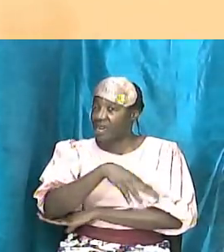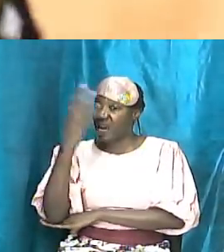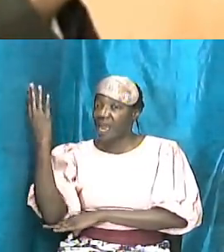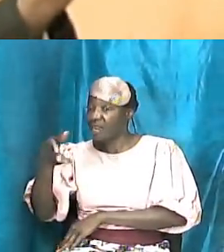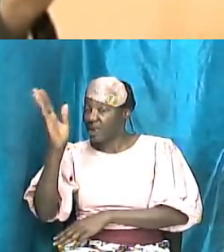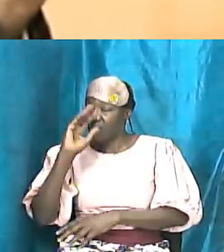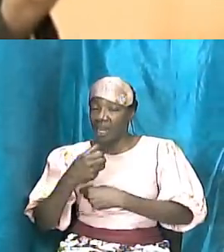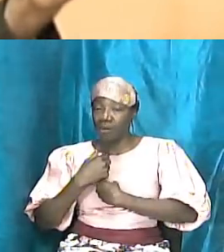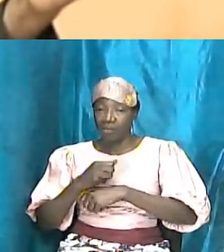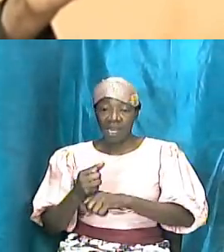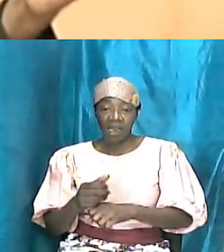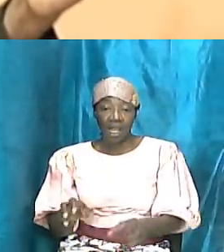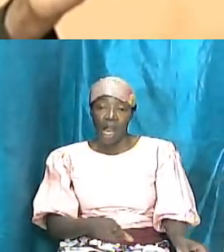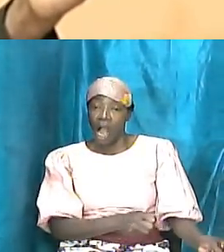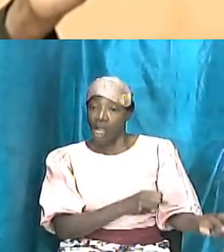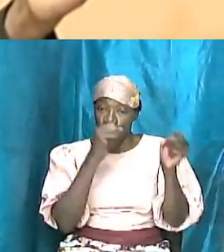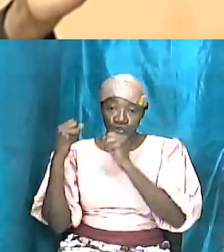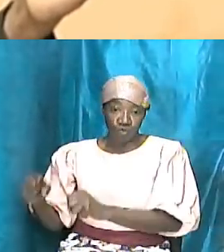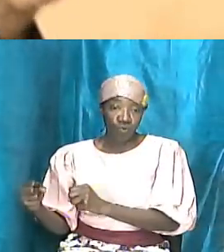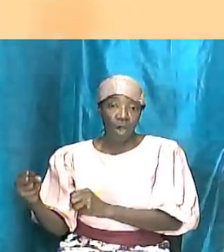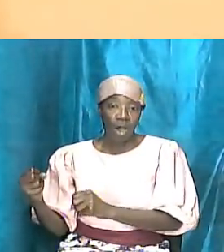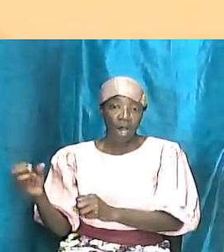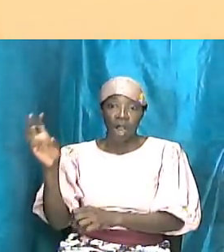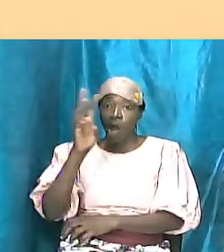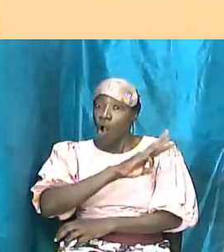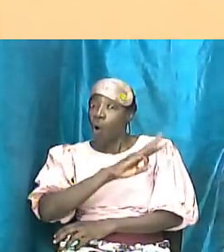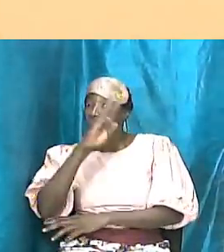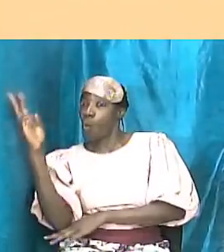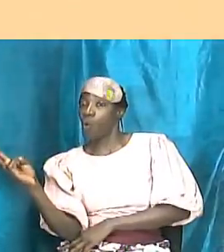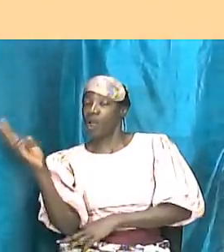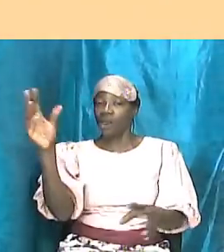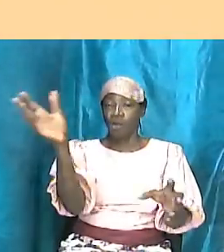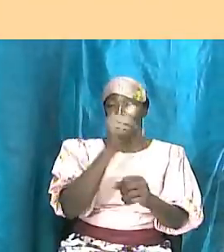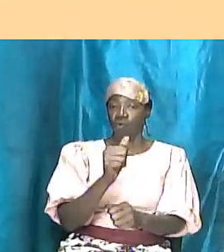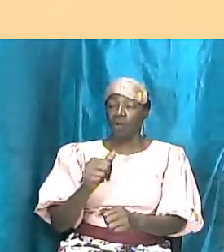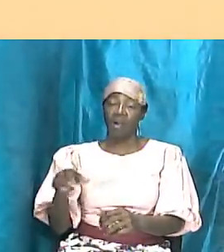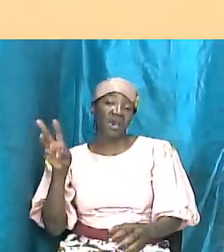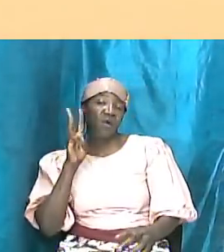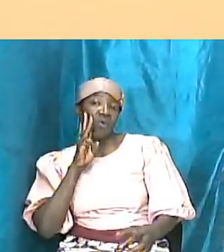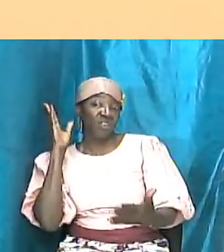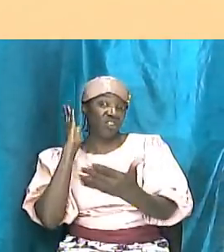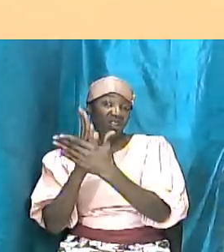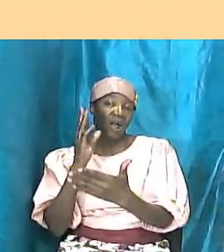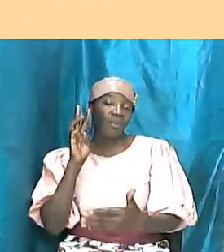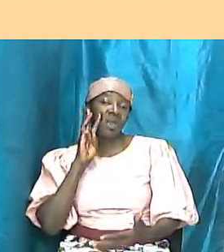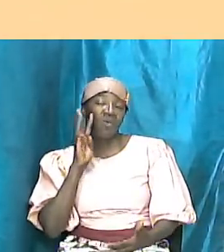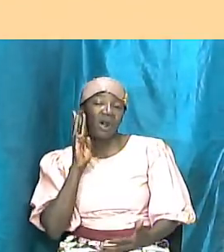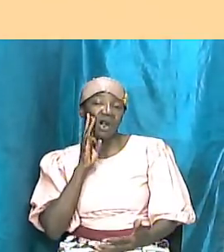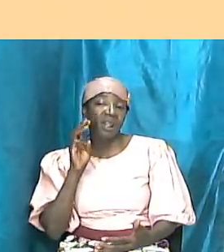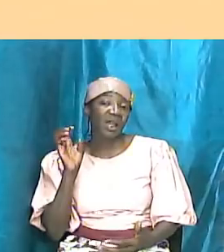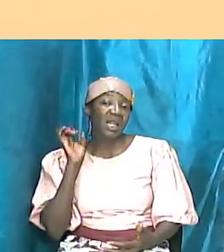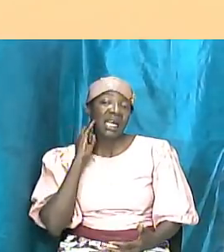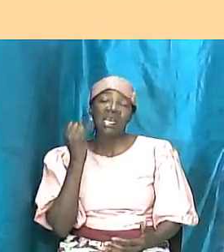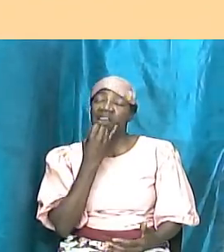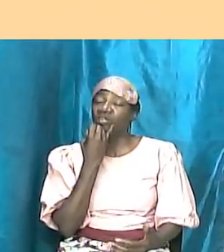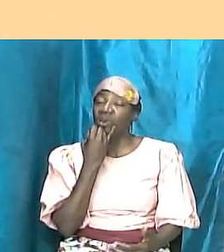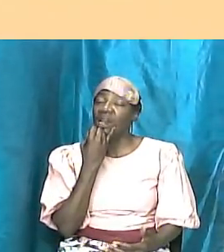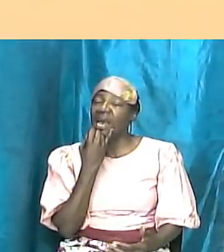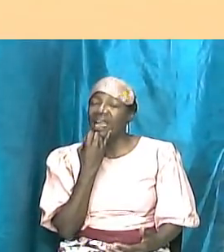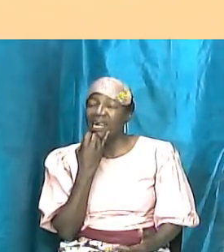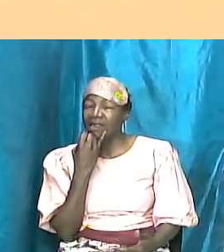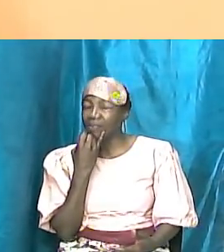to hold back the waters. And the Israelites went through on dry ground, and the east